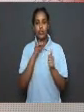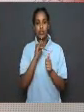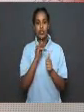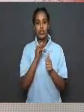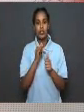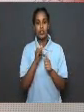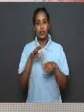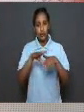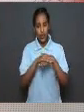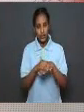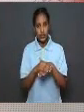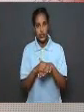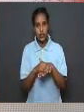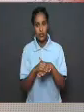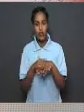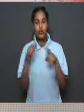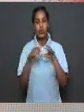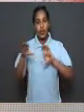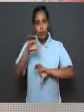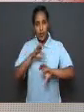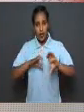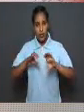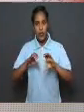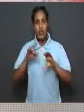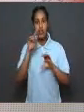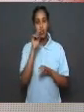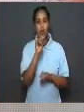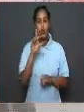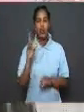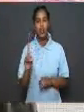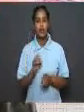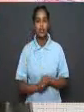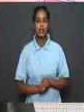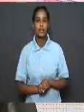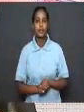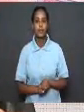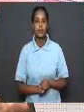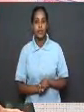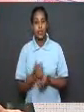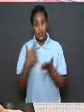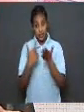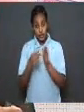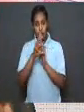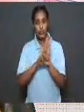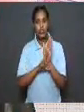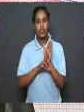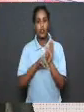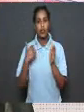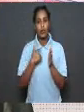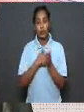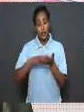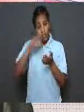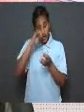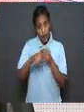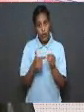an introduction to chemical thermodynamics. In this unit, we will